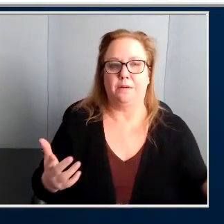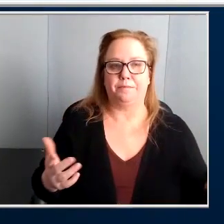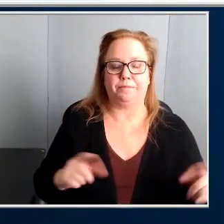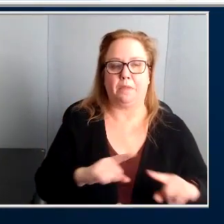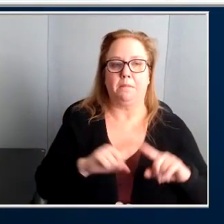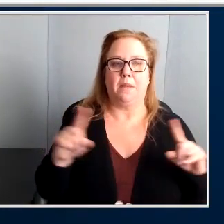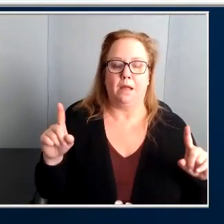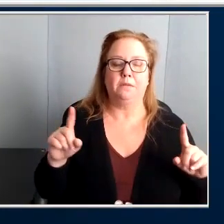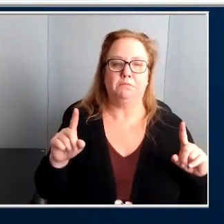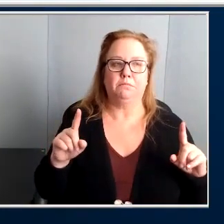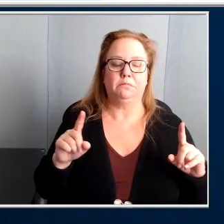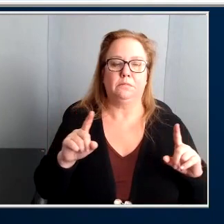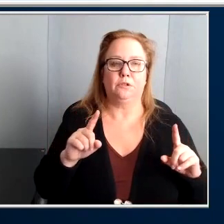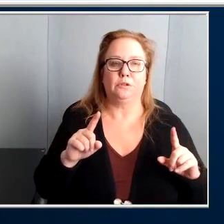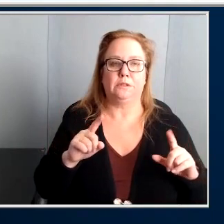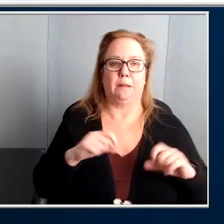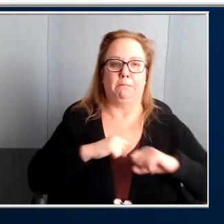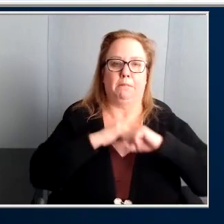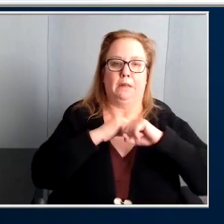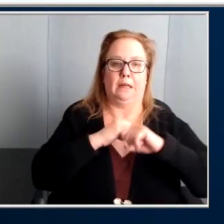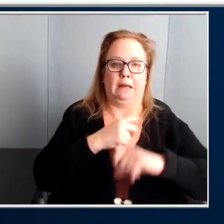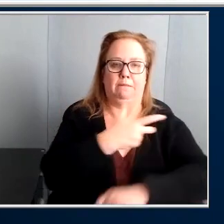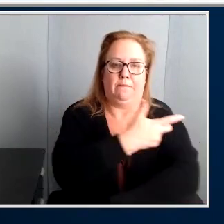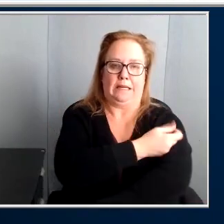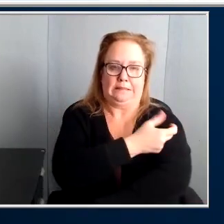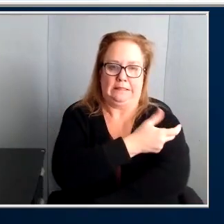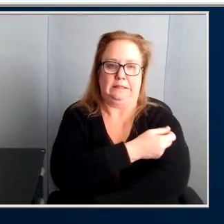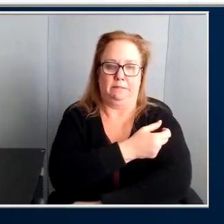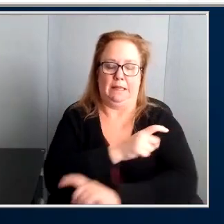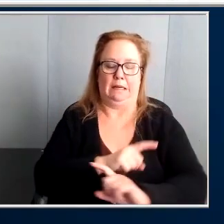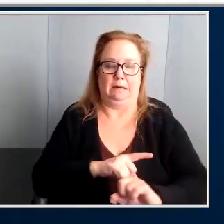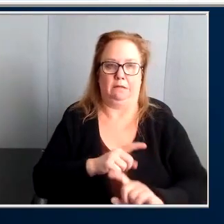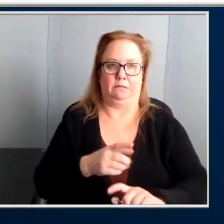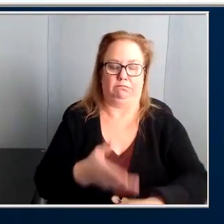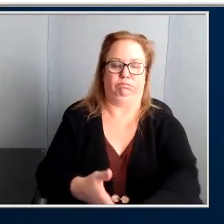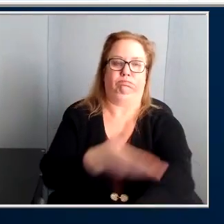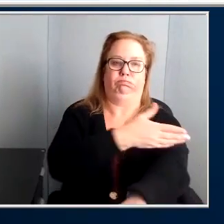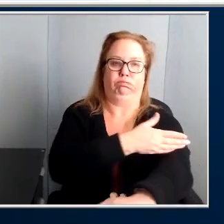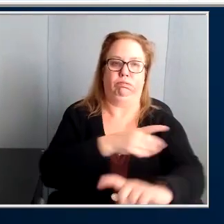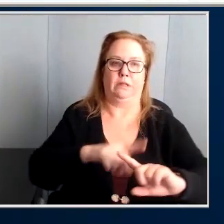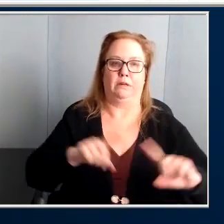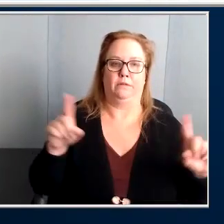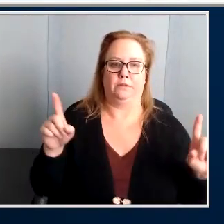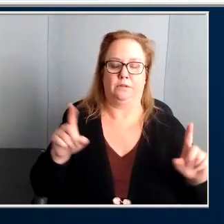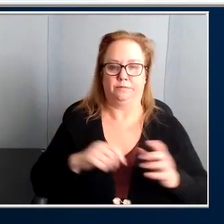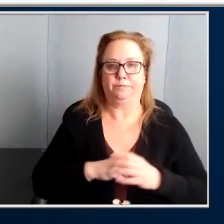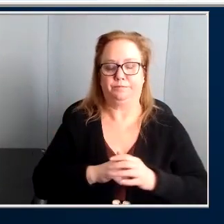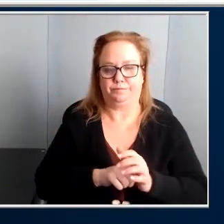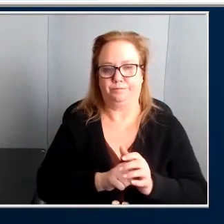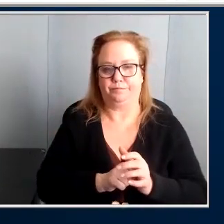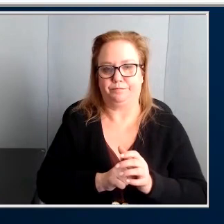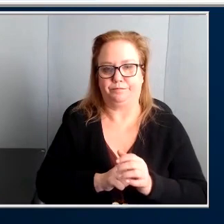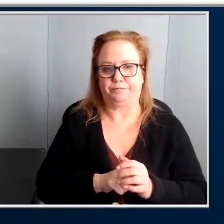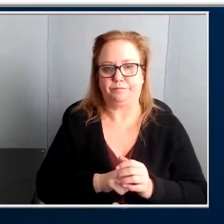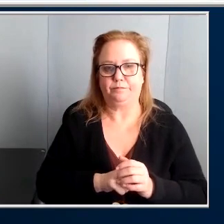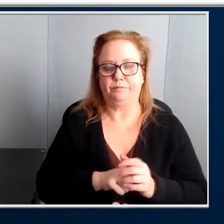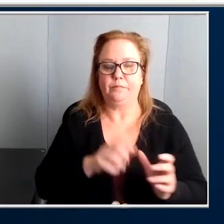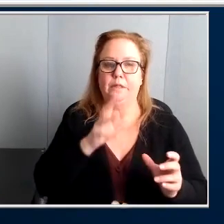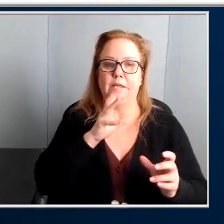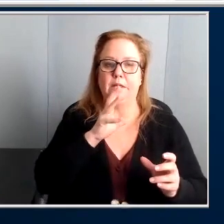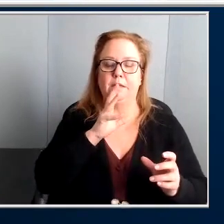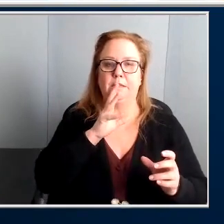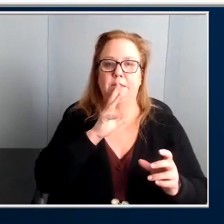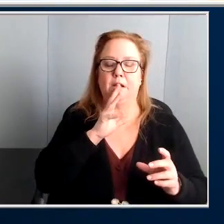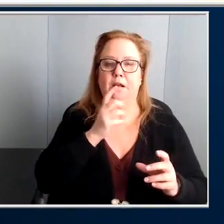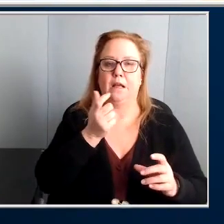is some host immunity. I think vaccination has made a huge difference. And that has really protected the population a little bit. Let's talk a little